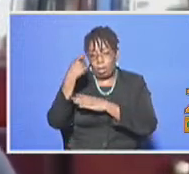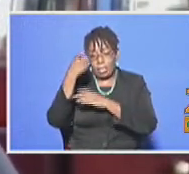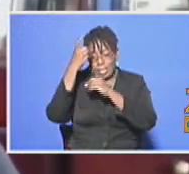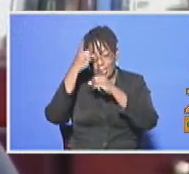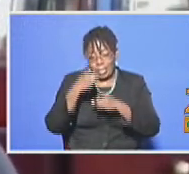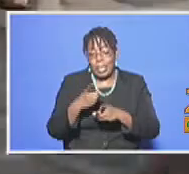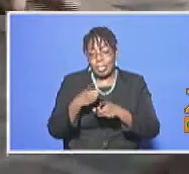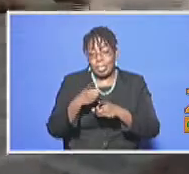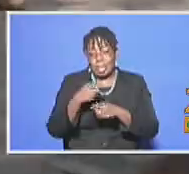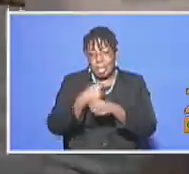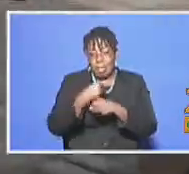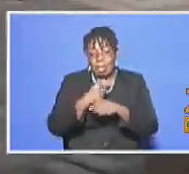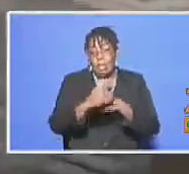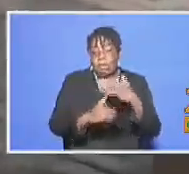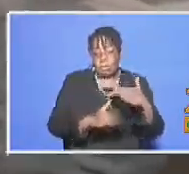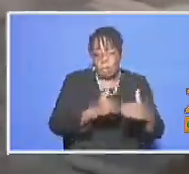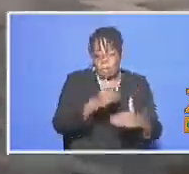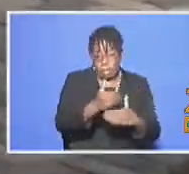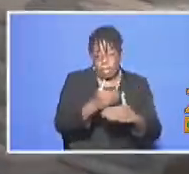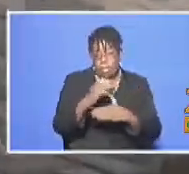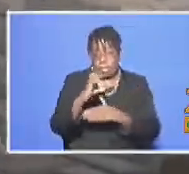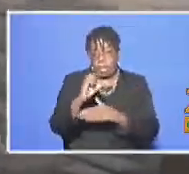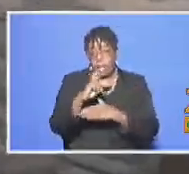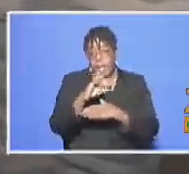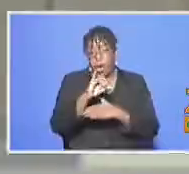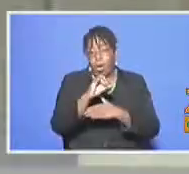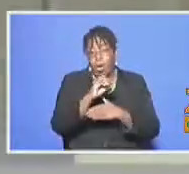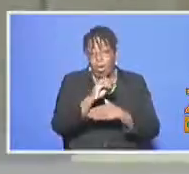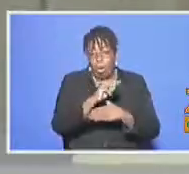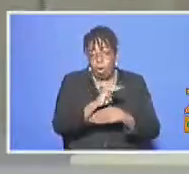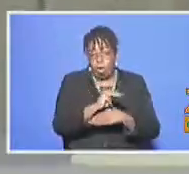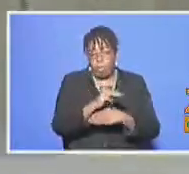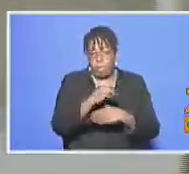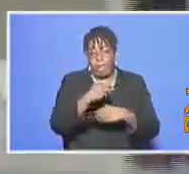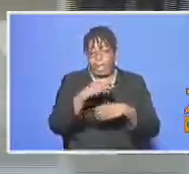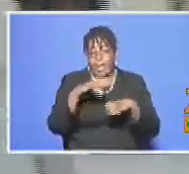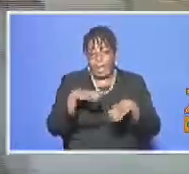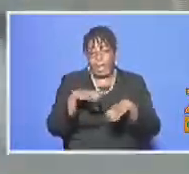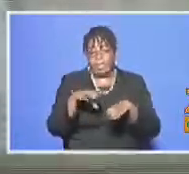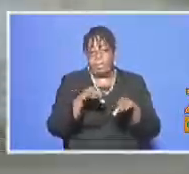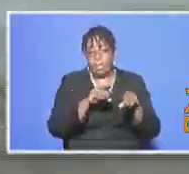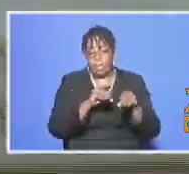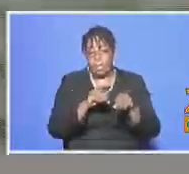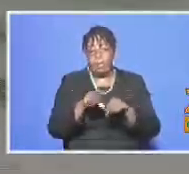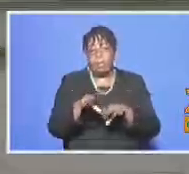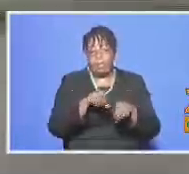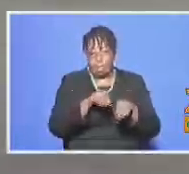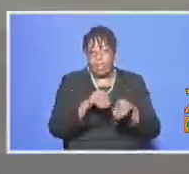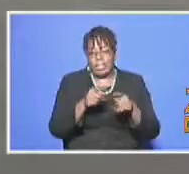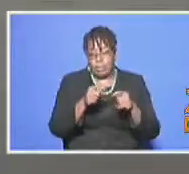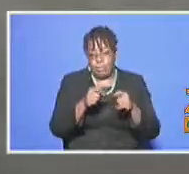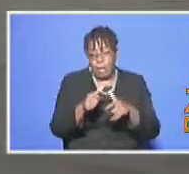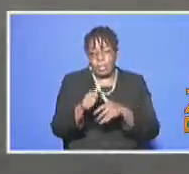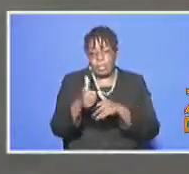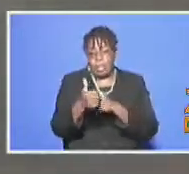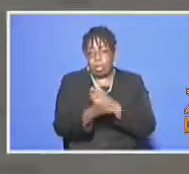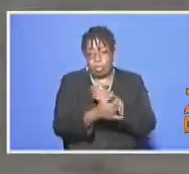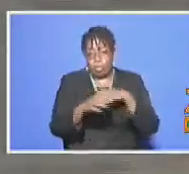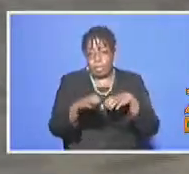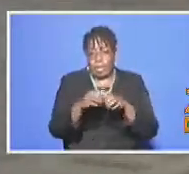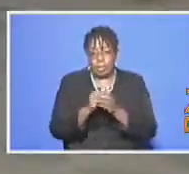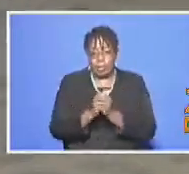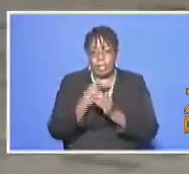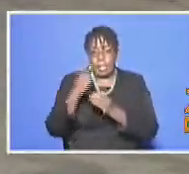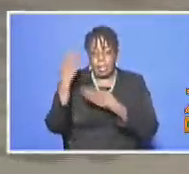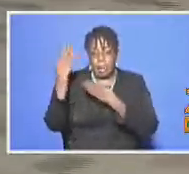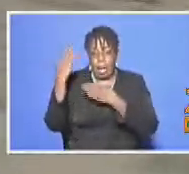decision-making process, CARICOM can only move as fast as its slowest member state. Despite years of talk, the